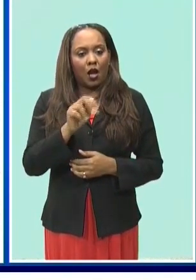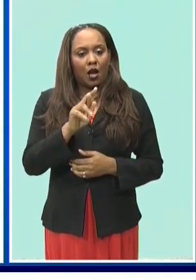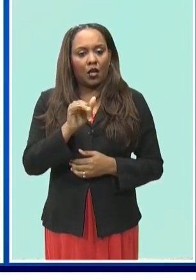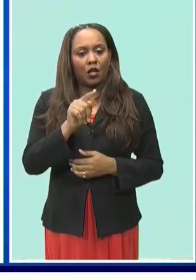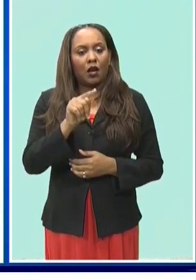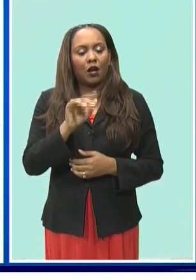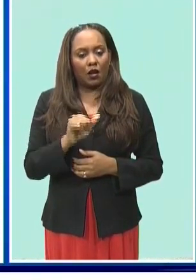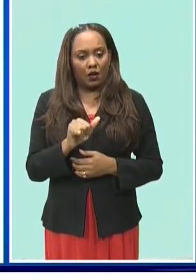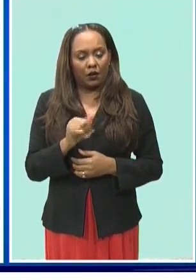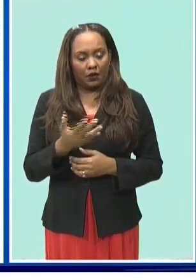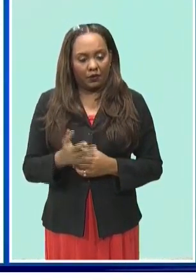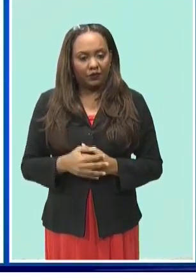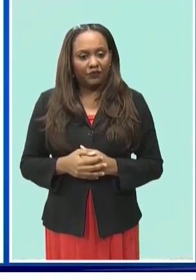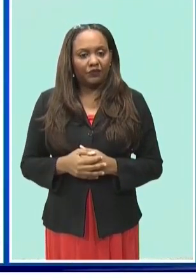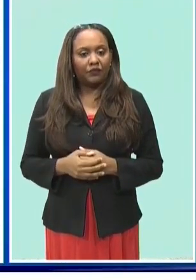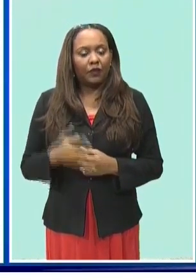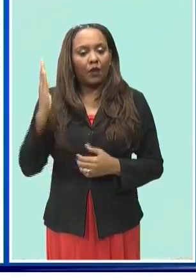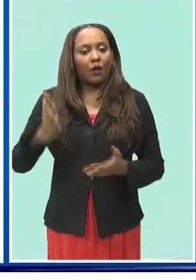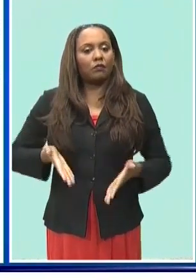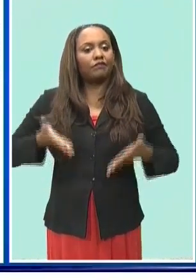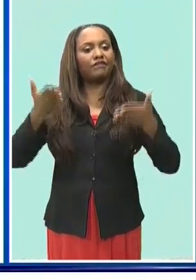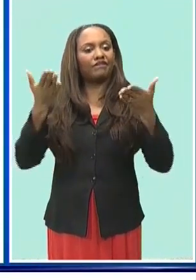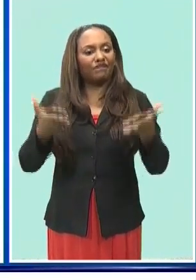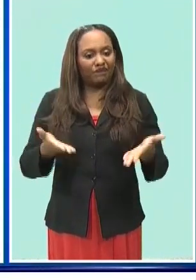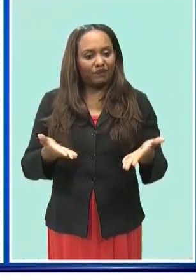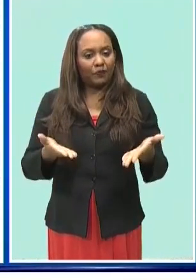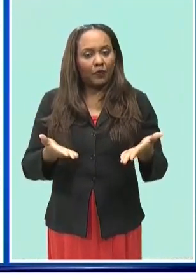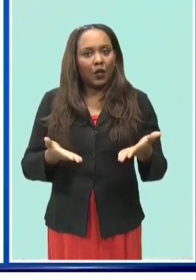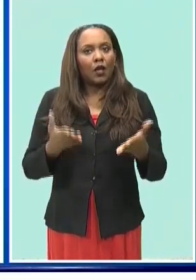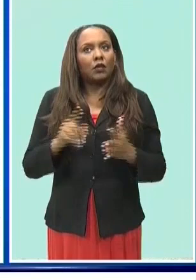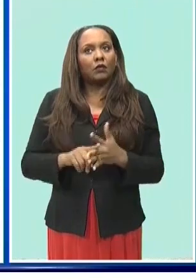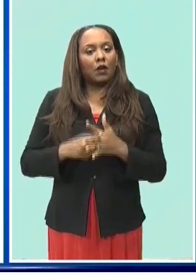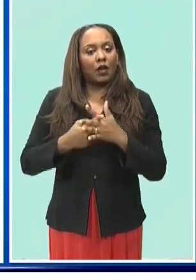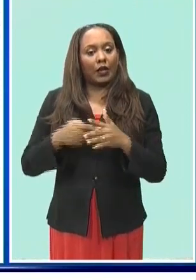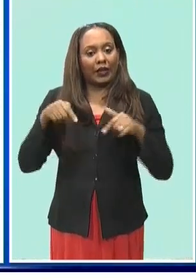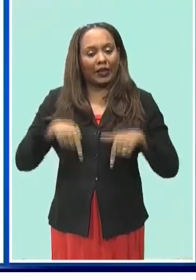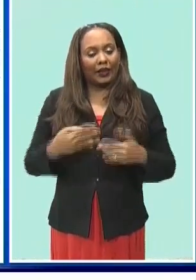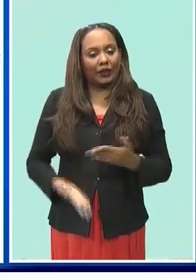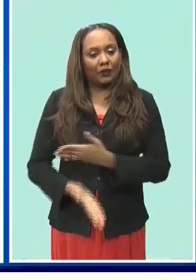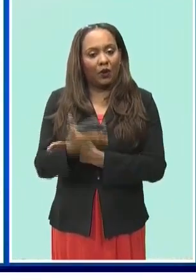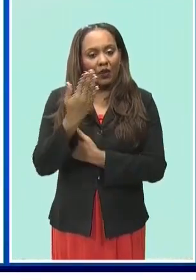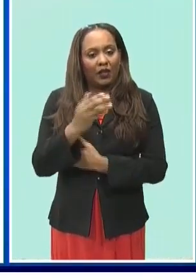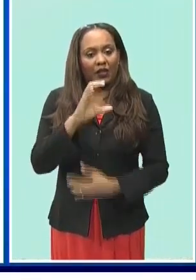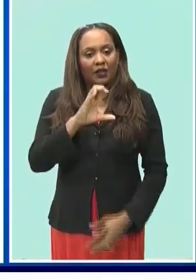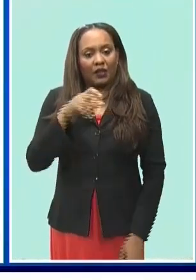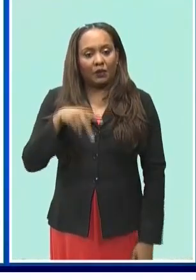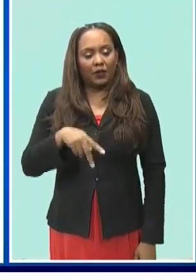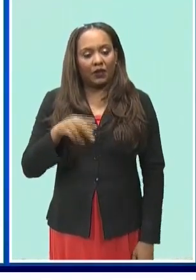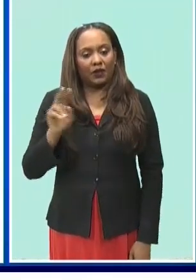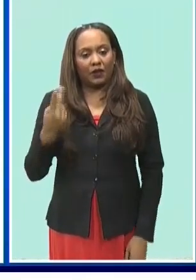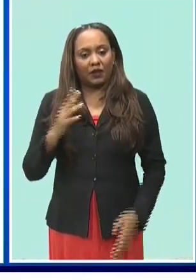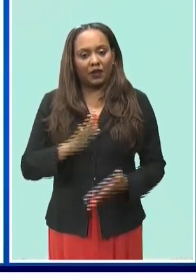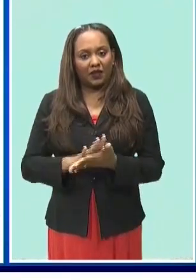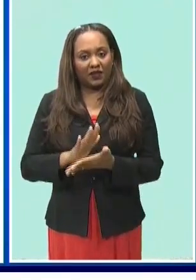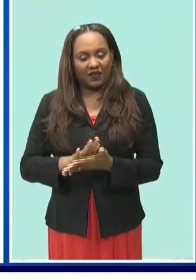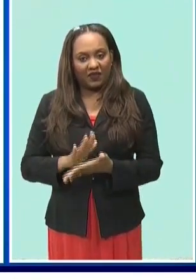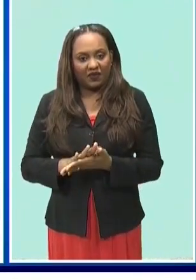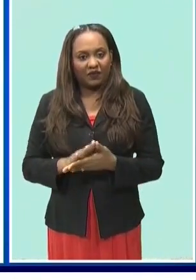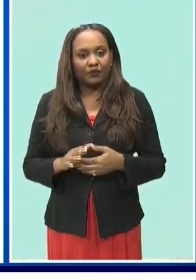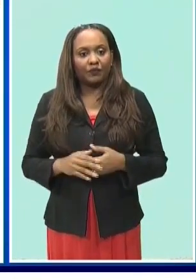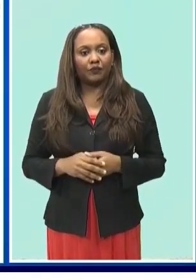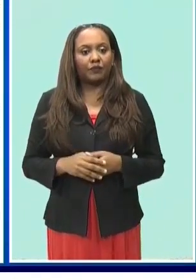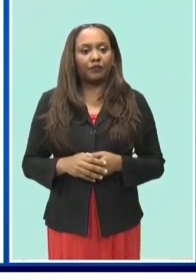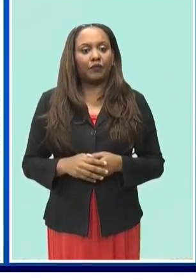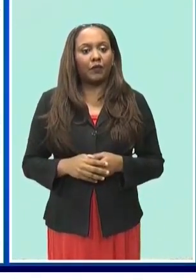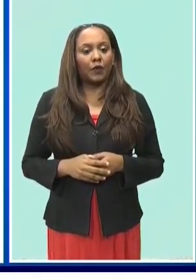Abadamashi Foundation charity, which was launched here at the CP School this morning. The benefactors, Mr. and Mrs. Abadamashi, give the